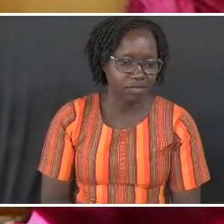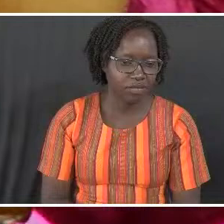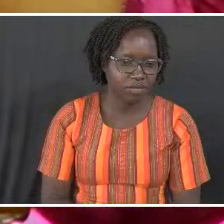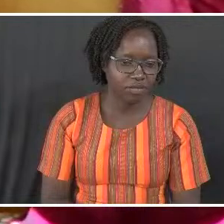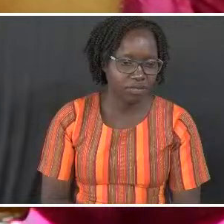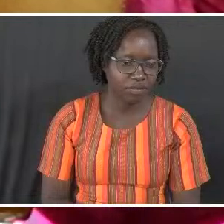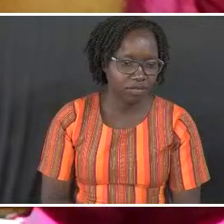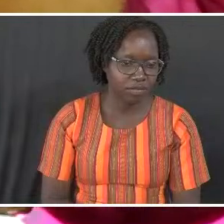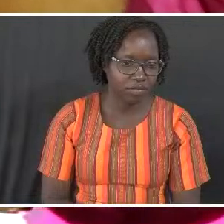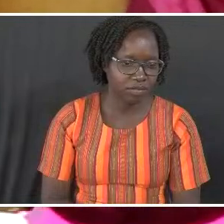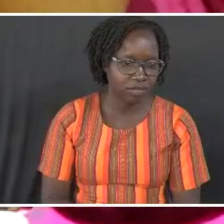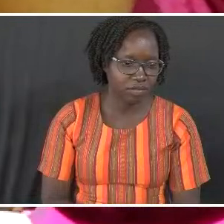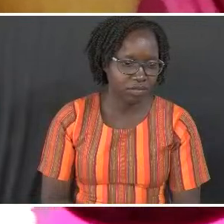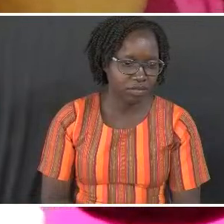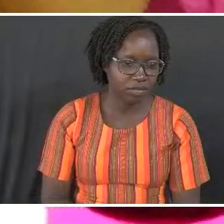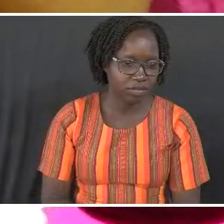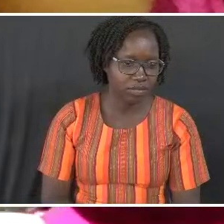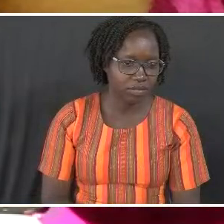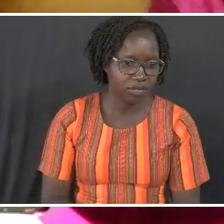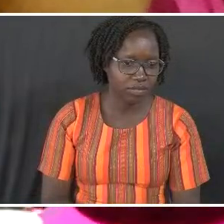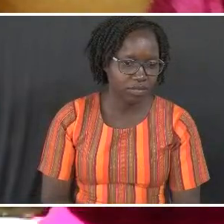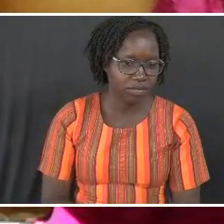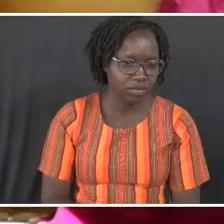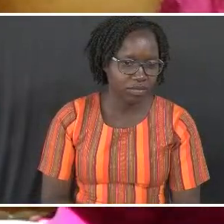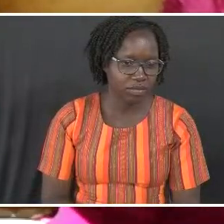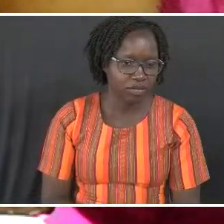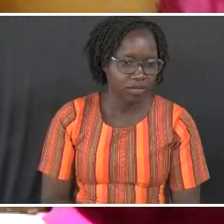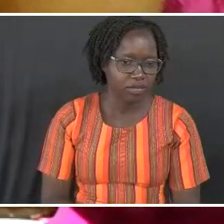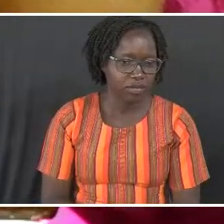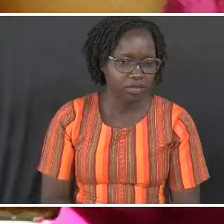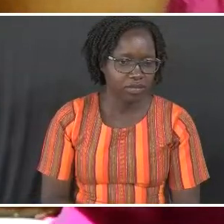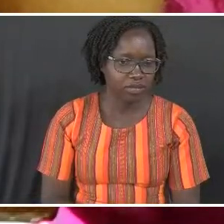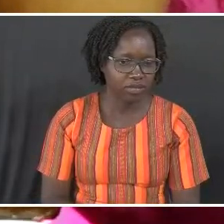brush from the inside going outside,